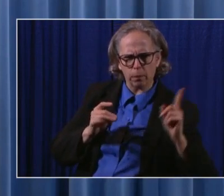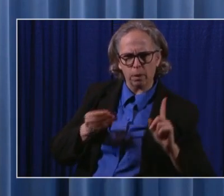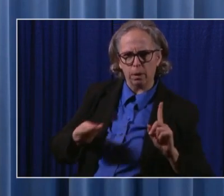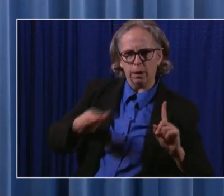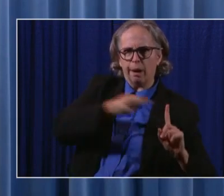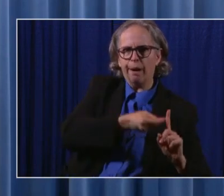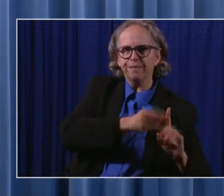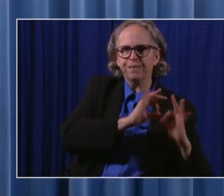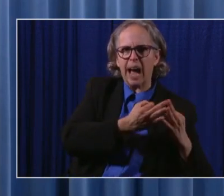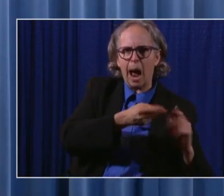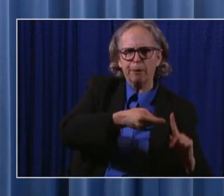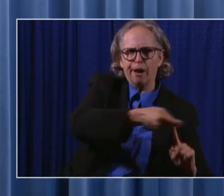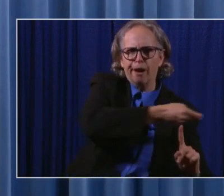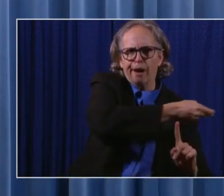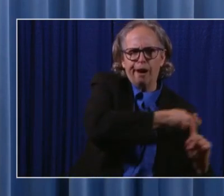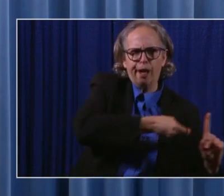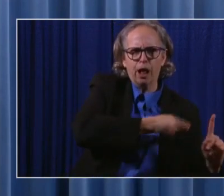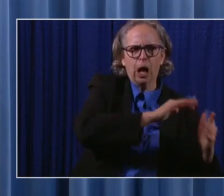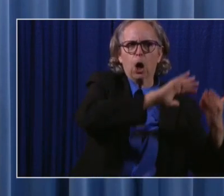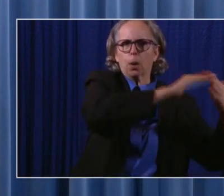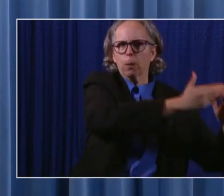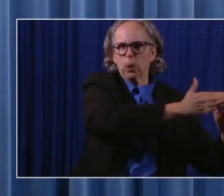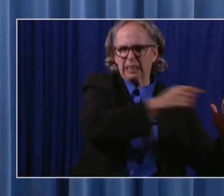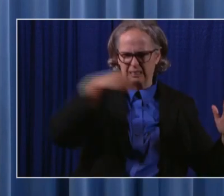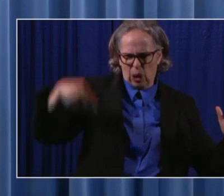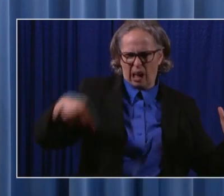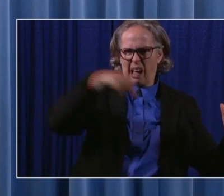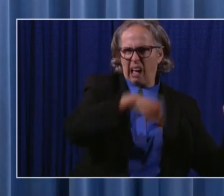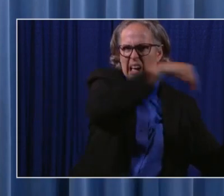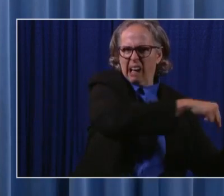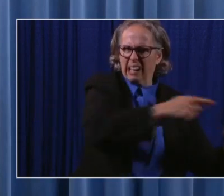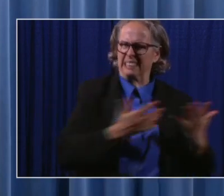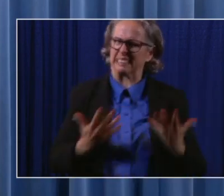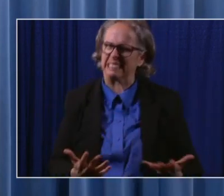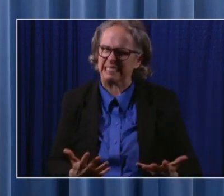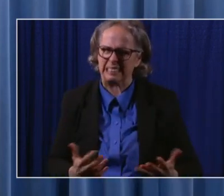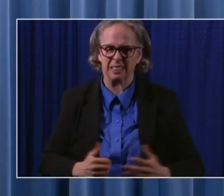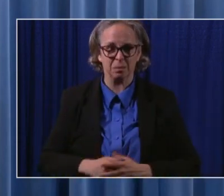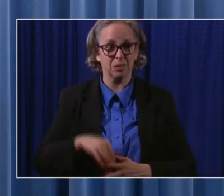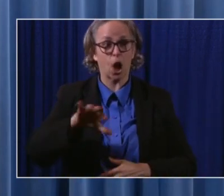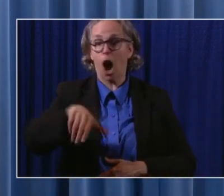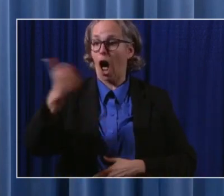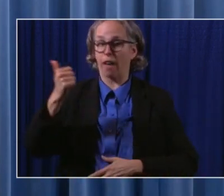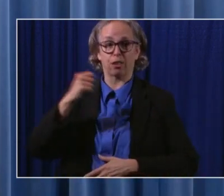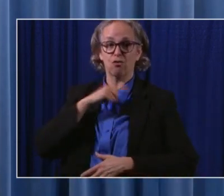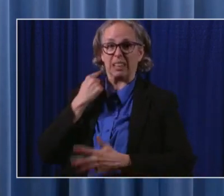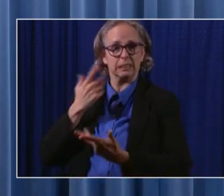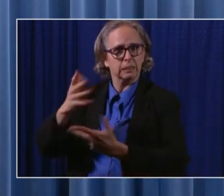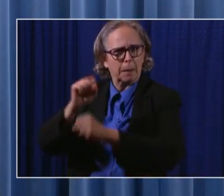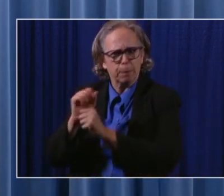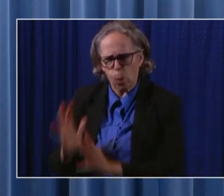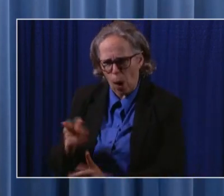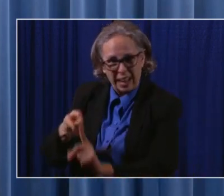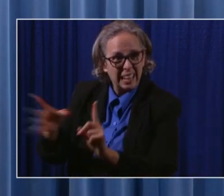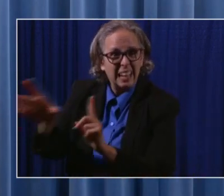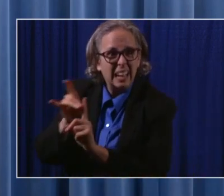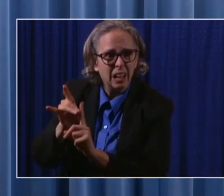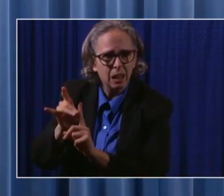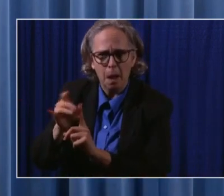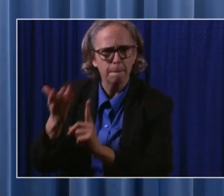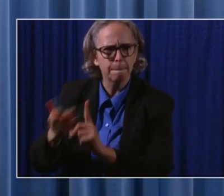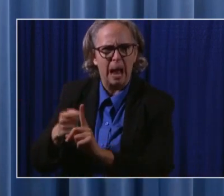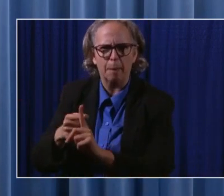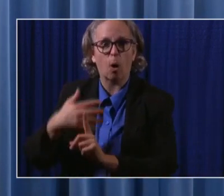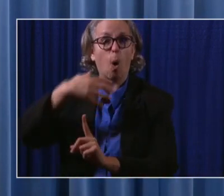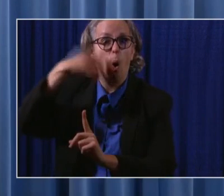risk is to that child care worker. That child care worker who may be obese, that child care worker who may be older, that child care